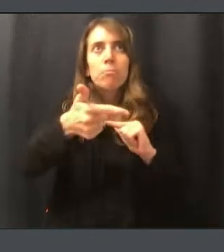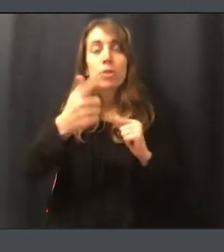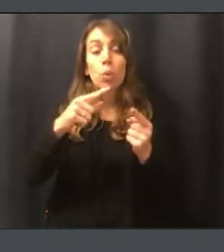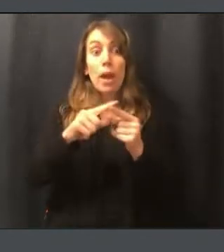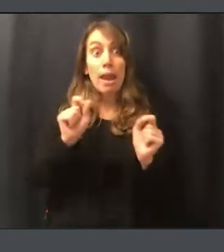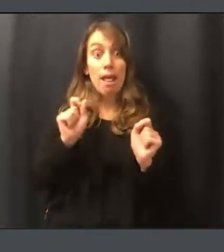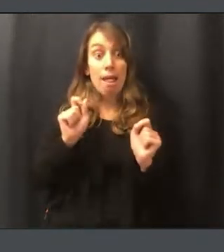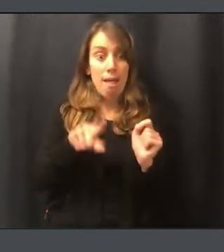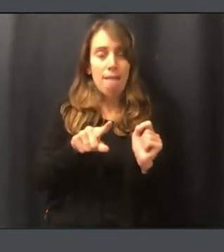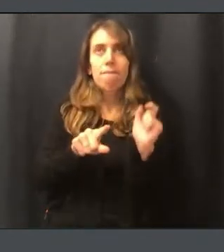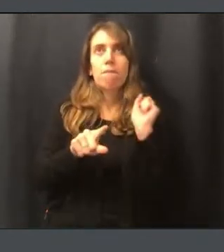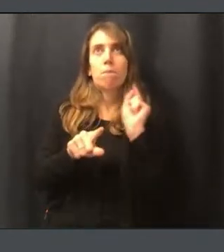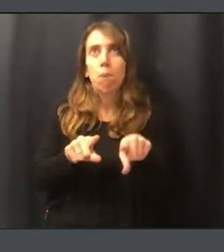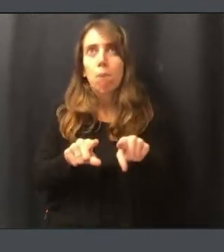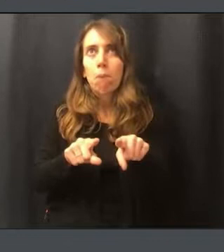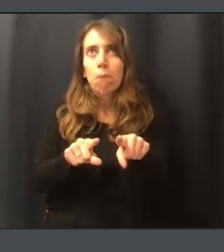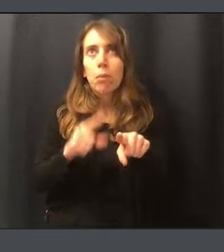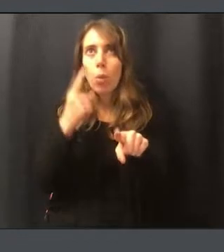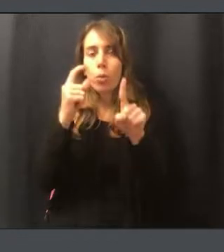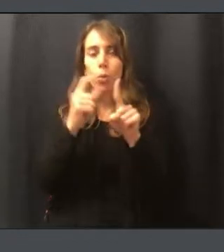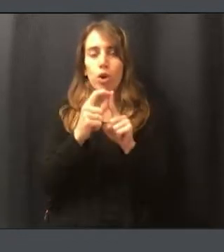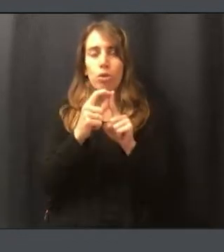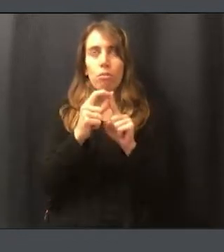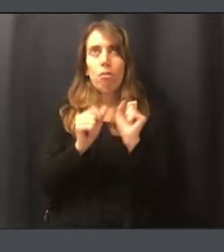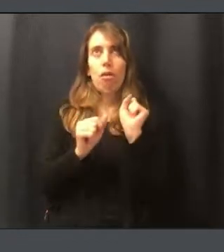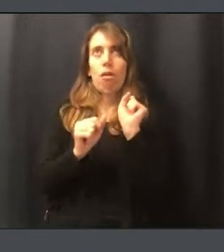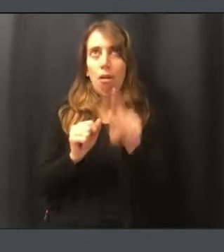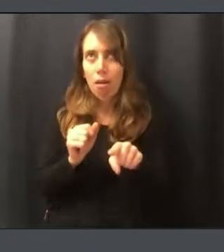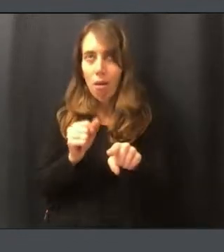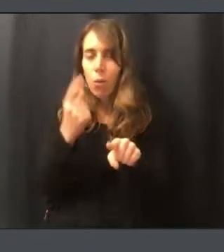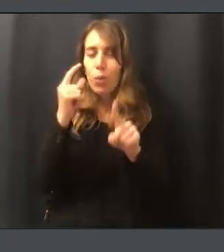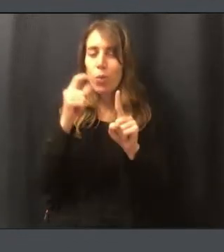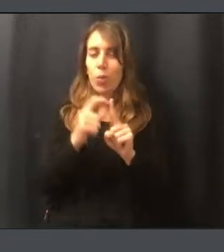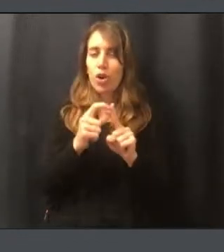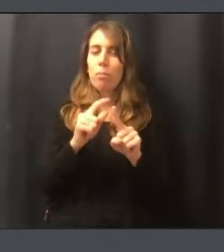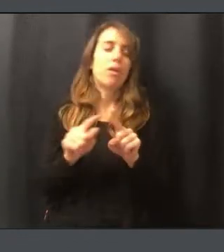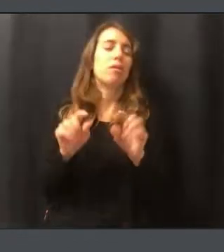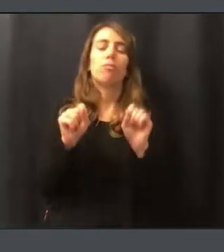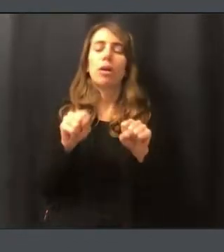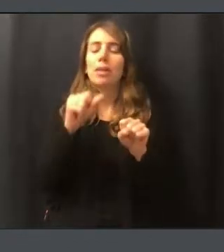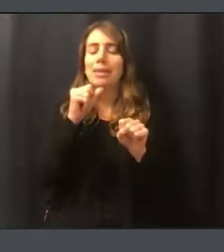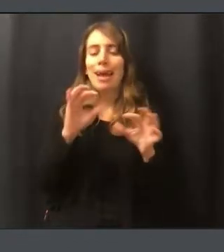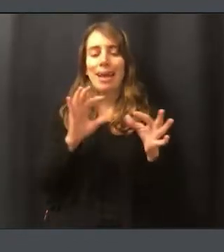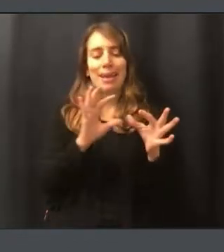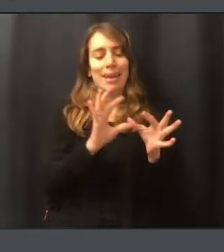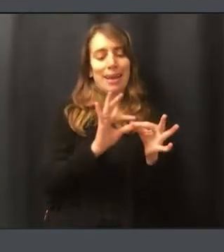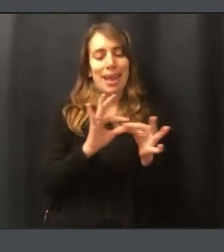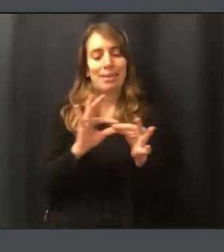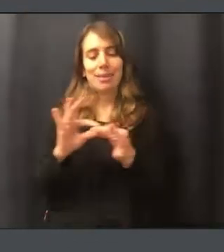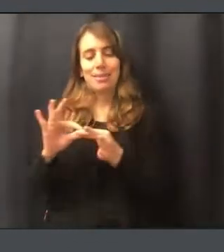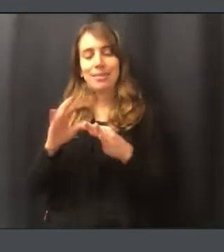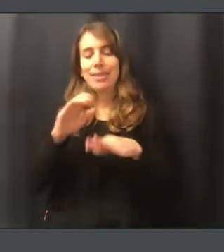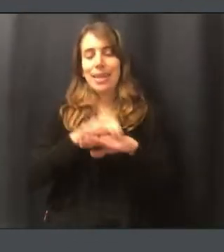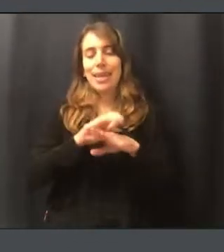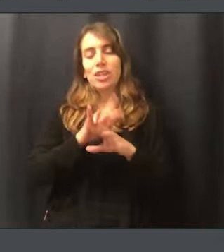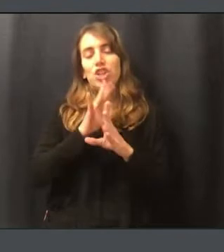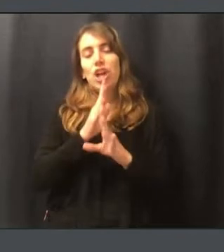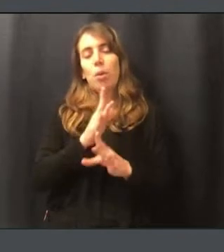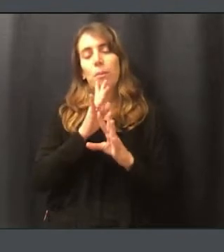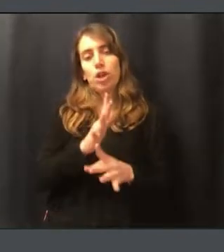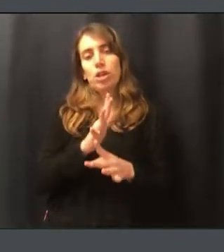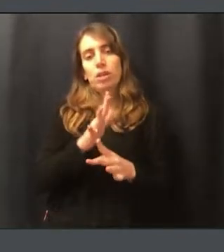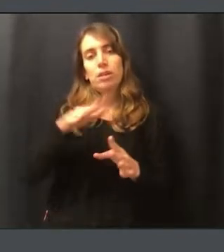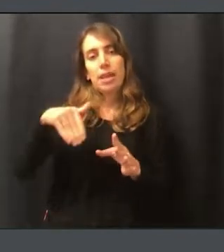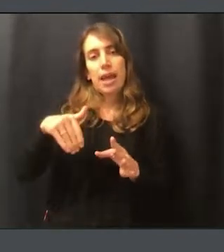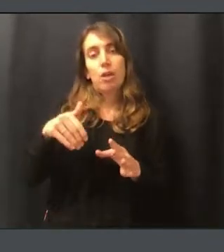prompted, but she probably cannot really sort of have connected language output in English just yet, right? But receptively, probably